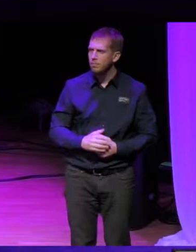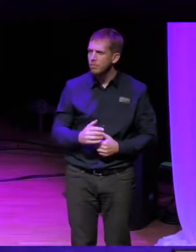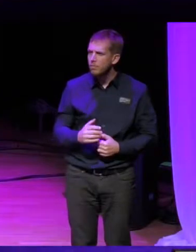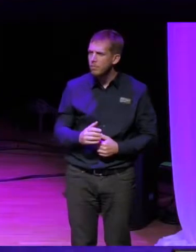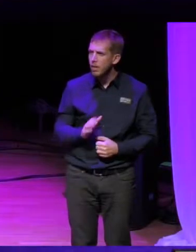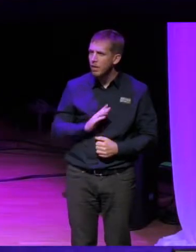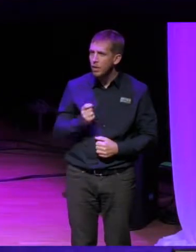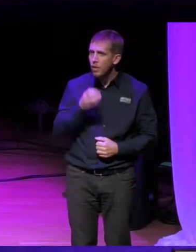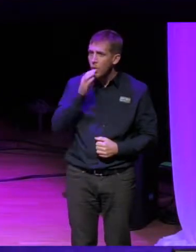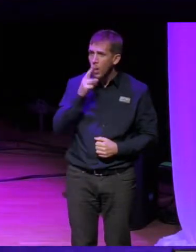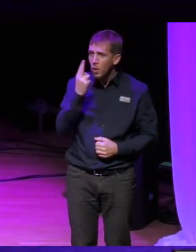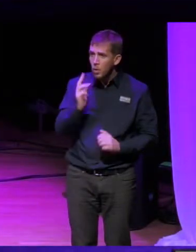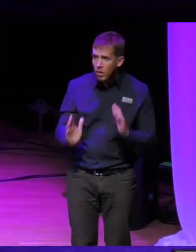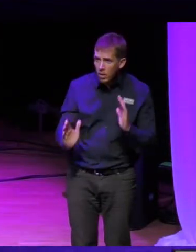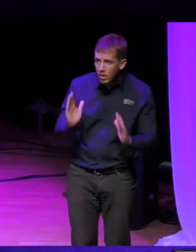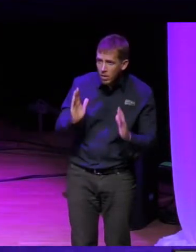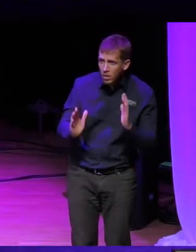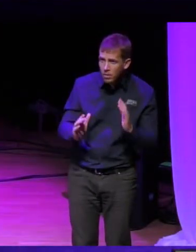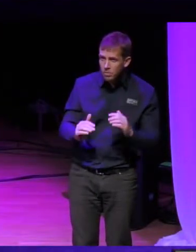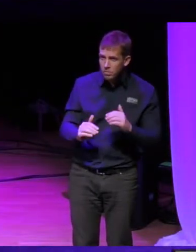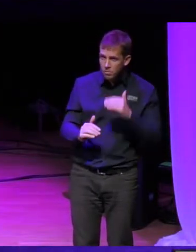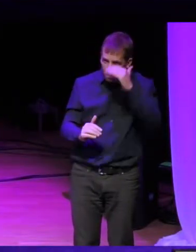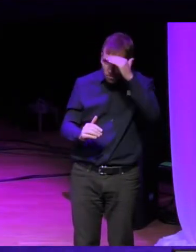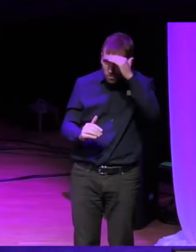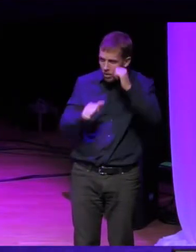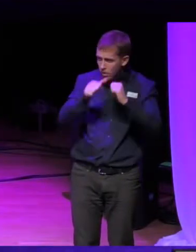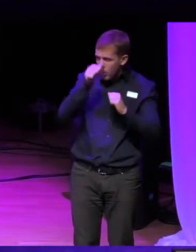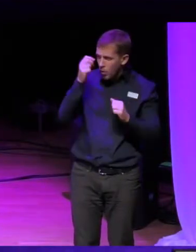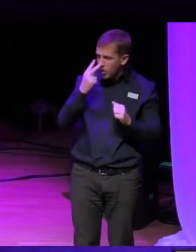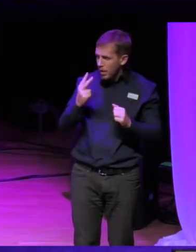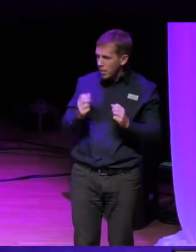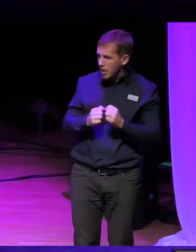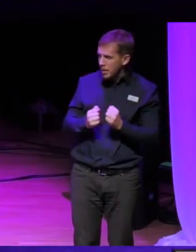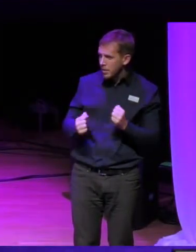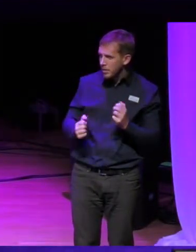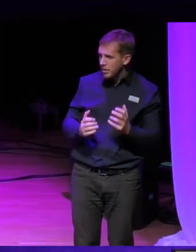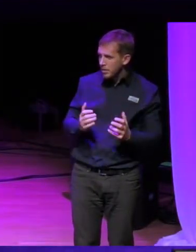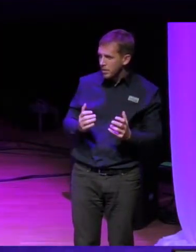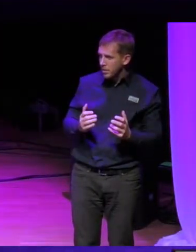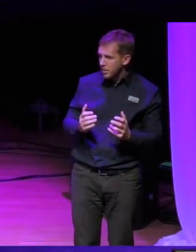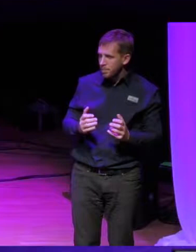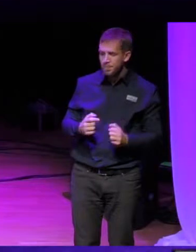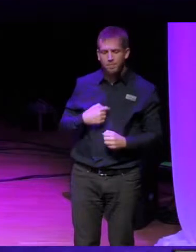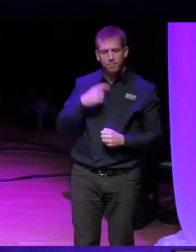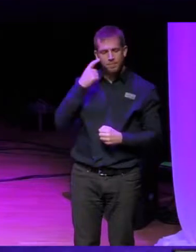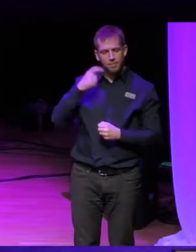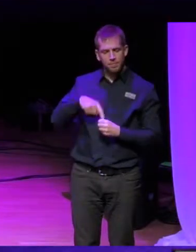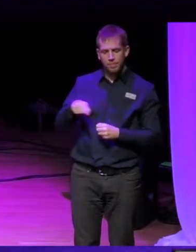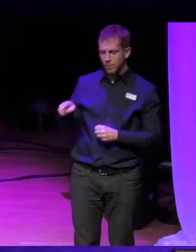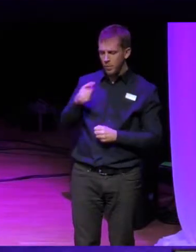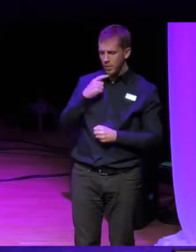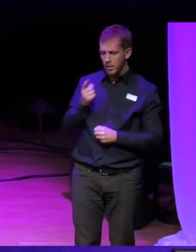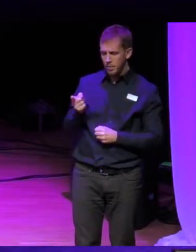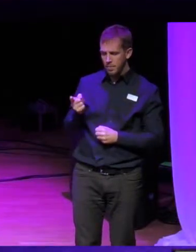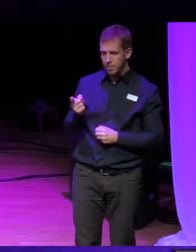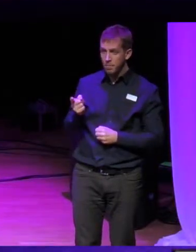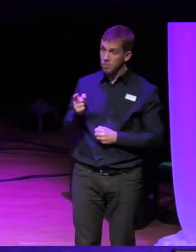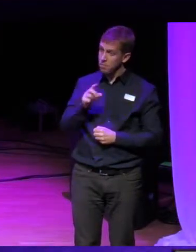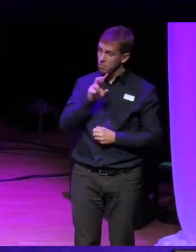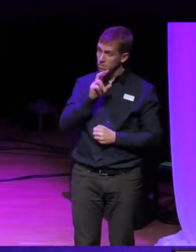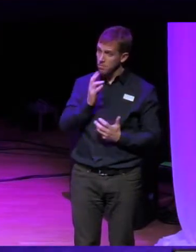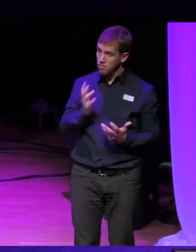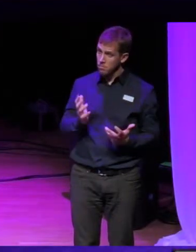you wave your arm. And in relation to that, it seems like